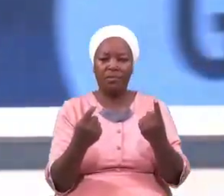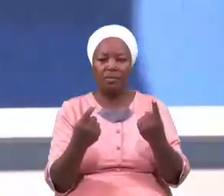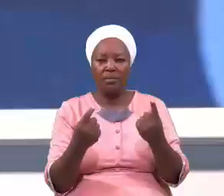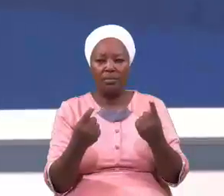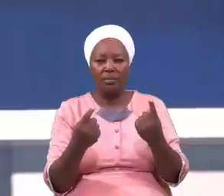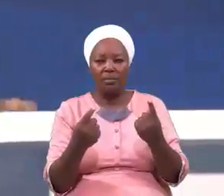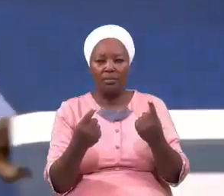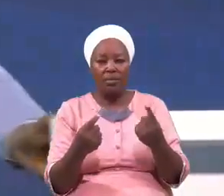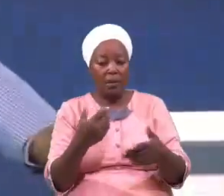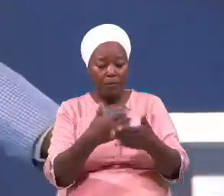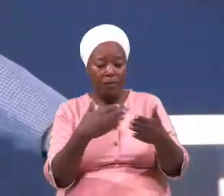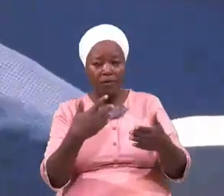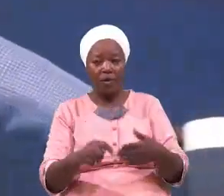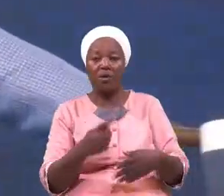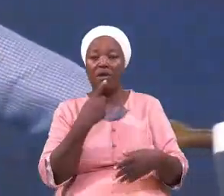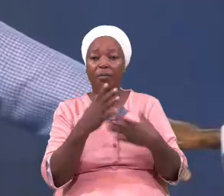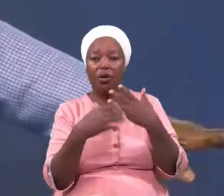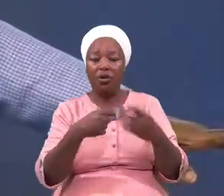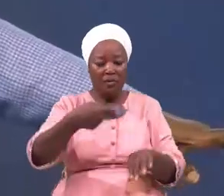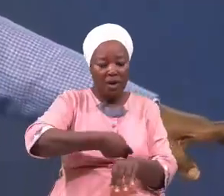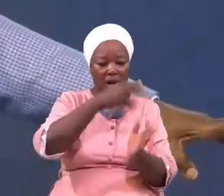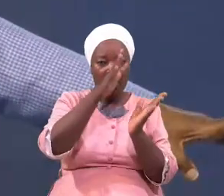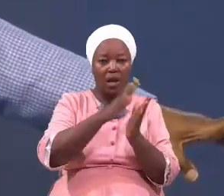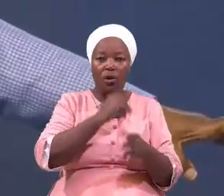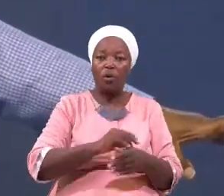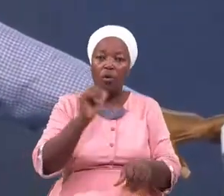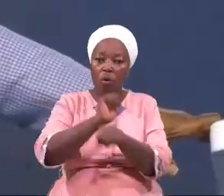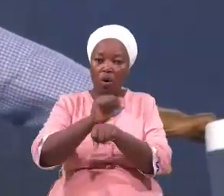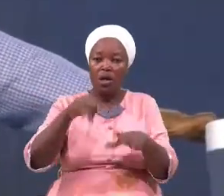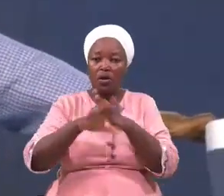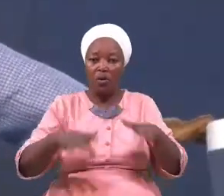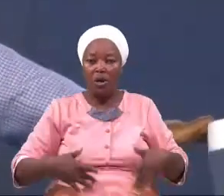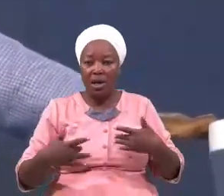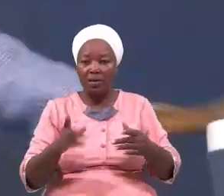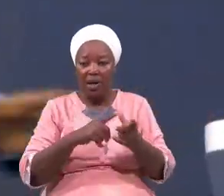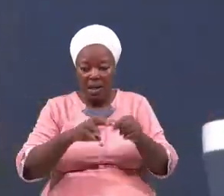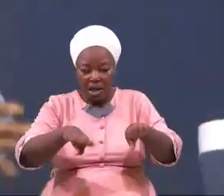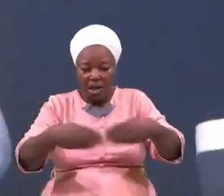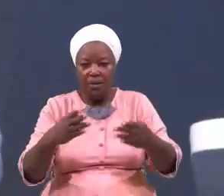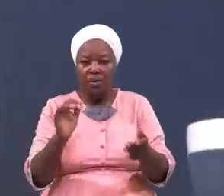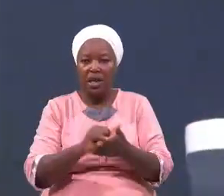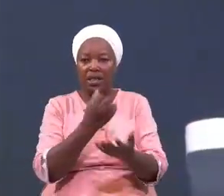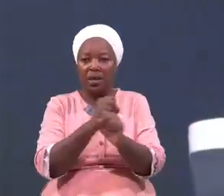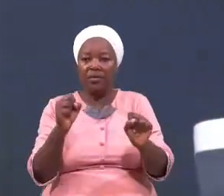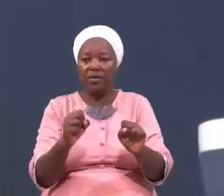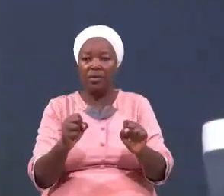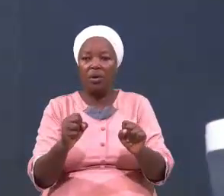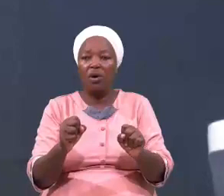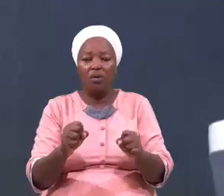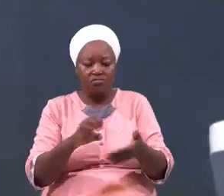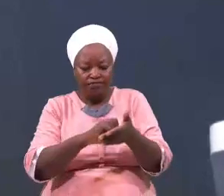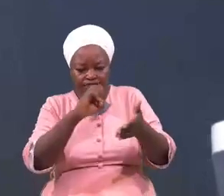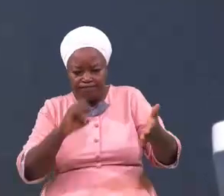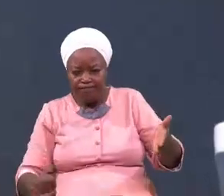before the blood of the Lamb will be efficacious in your life and grant you salvation. Purge out,